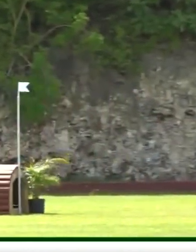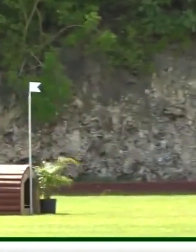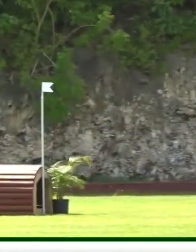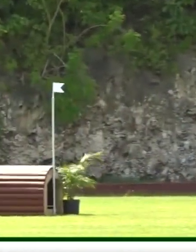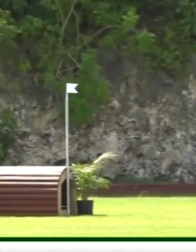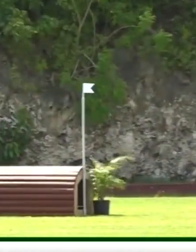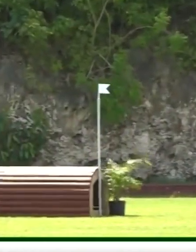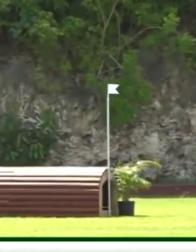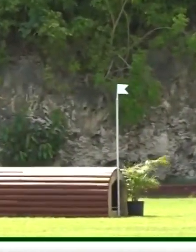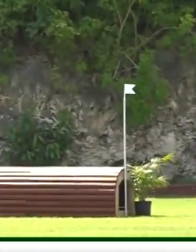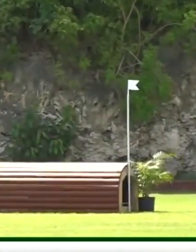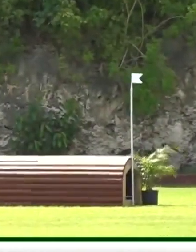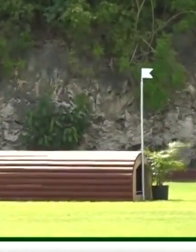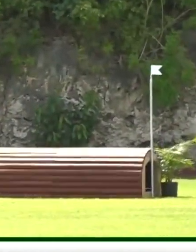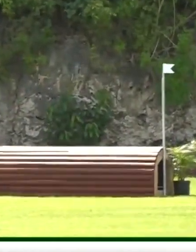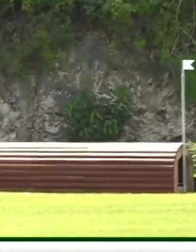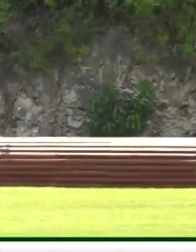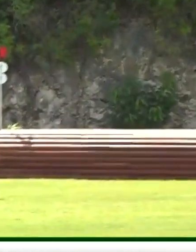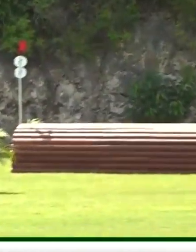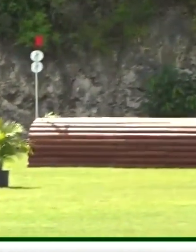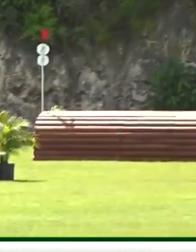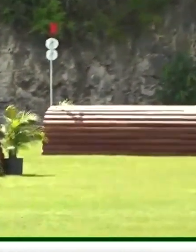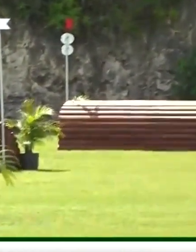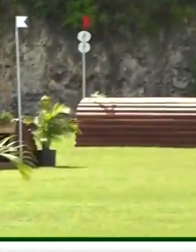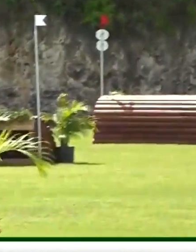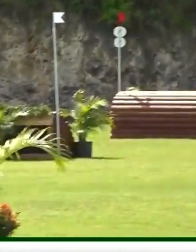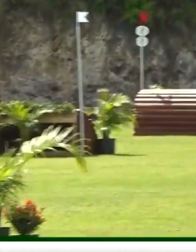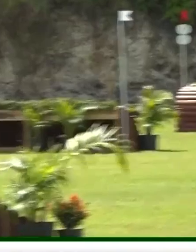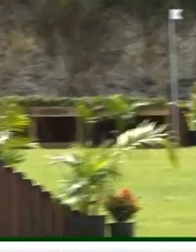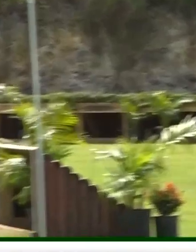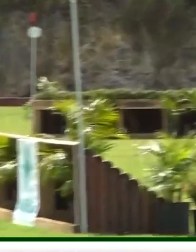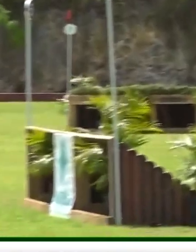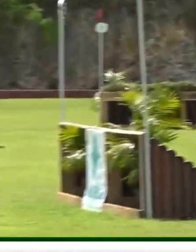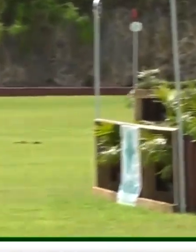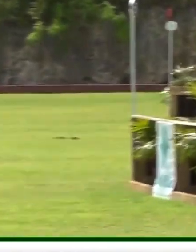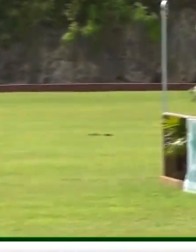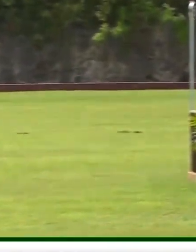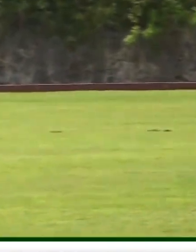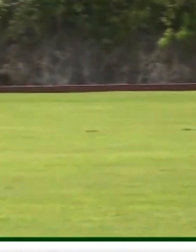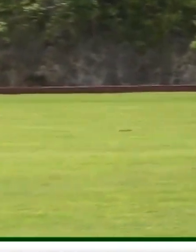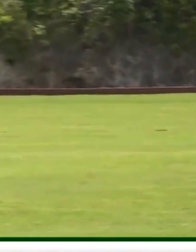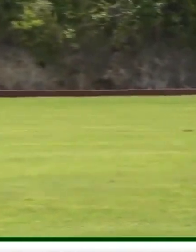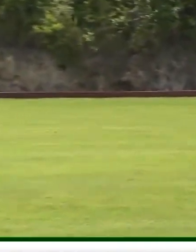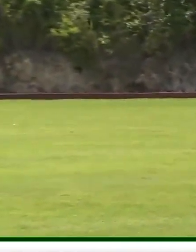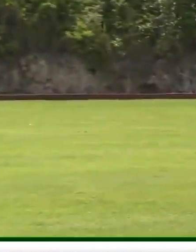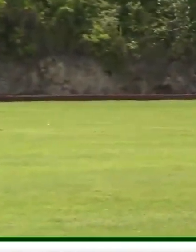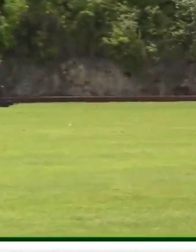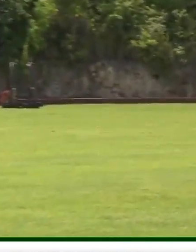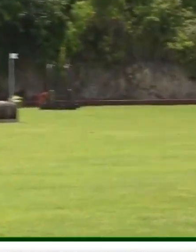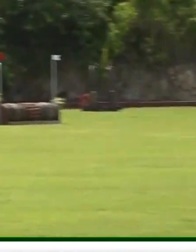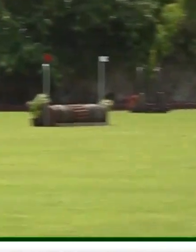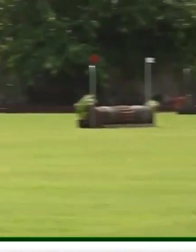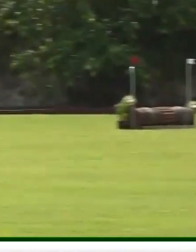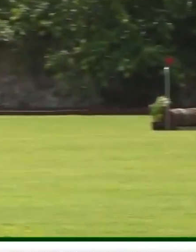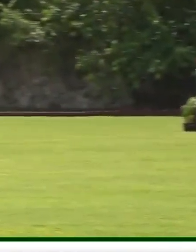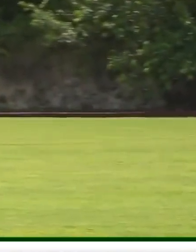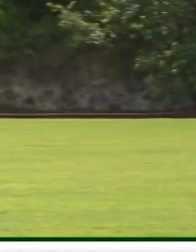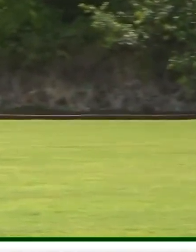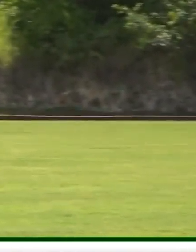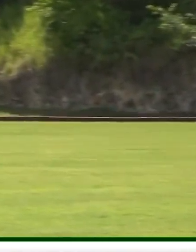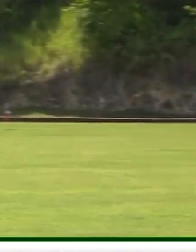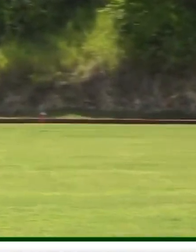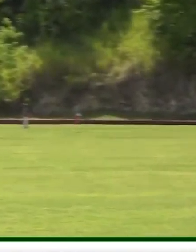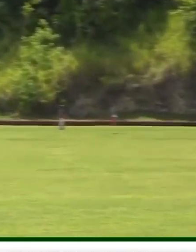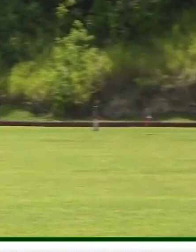31.3 penalties. This result is expected to be among the top international scores in the Category C FEI eventing